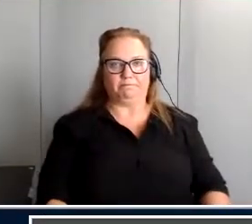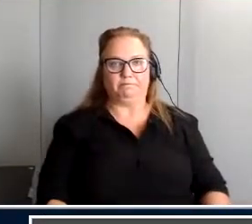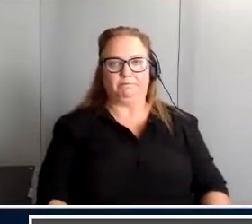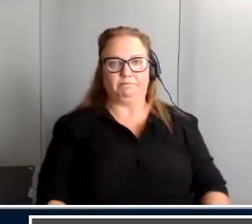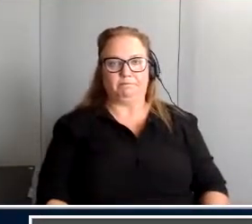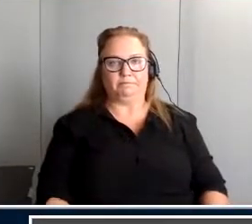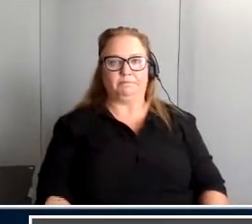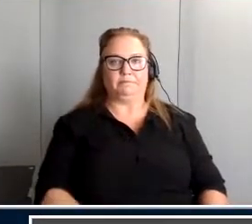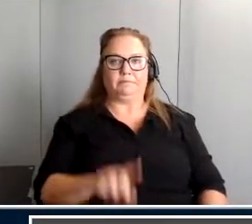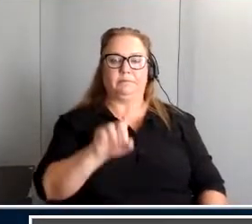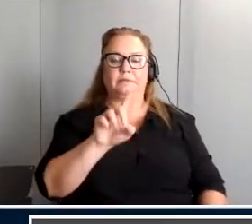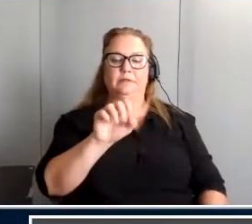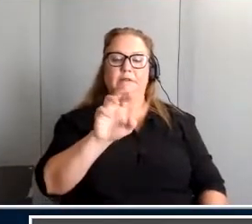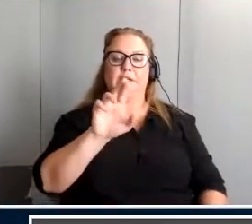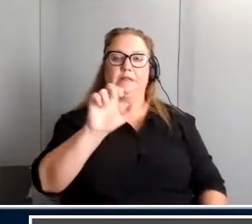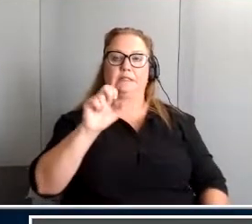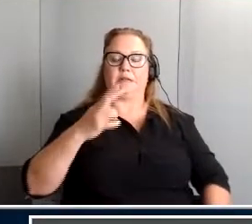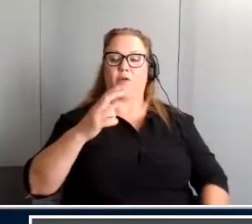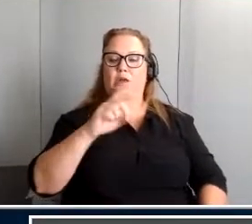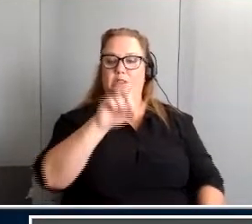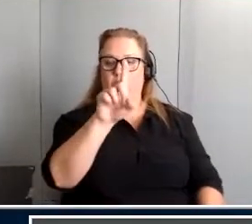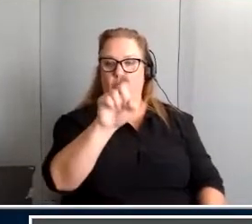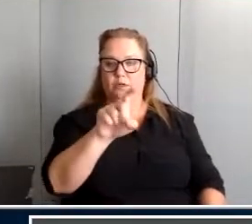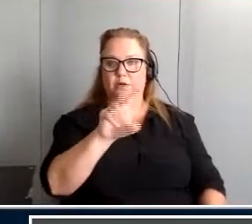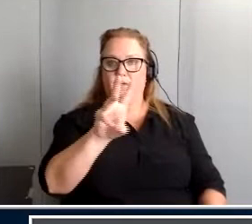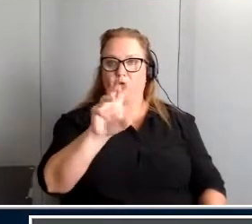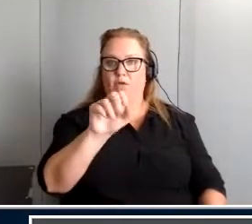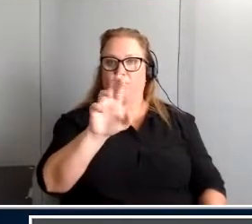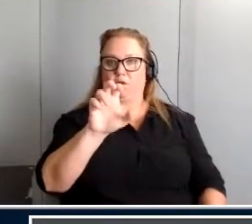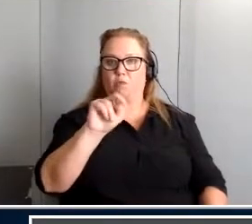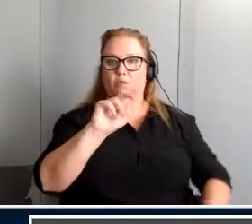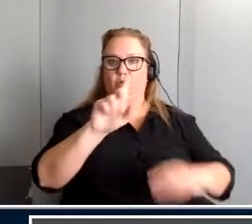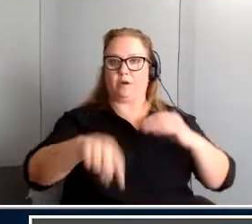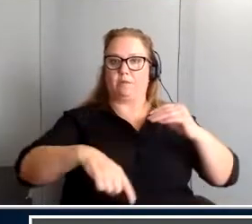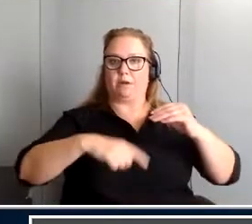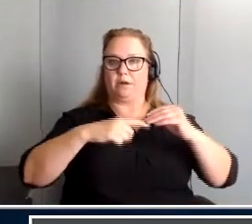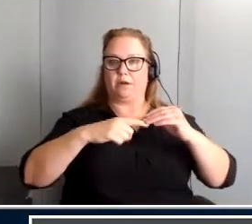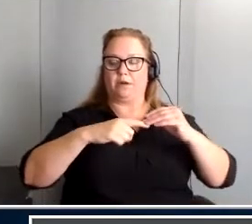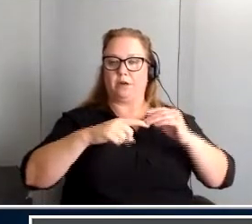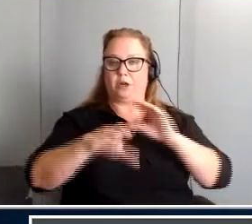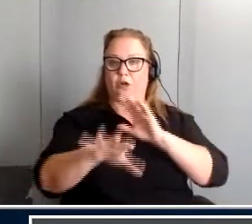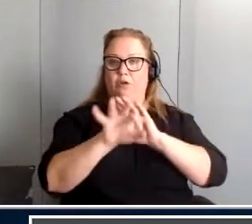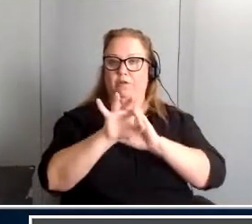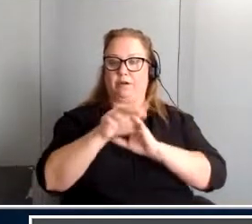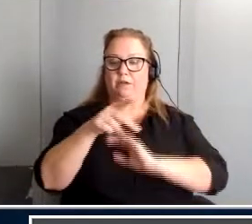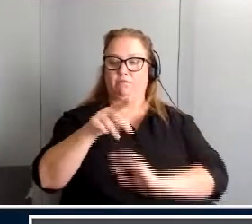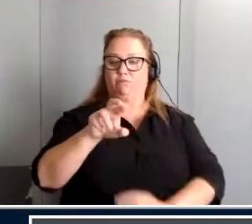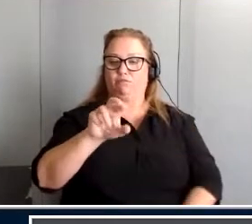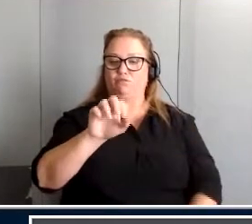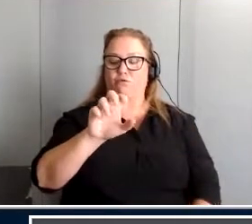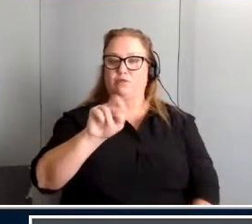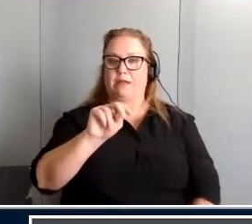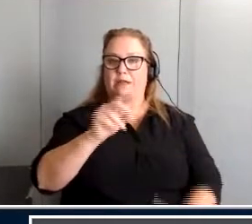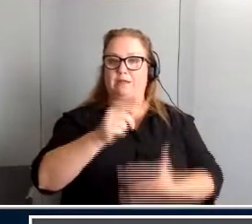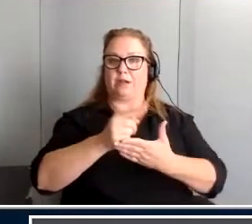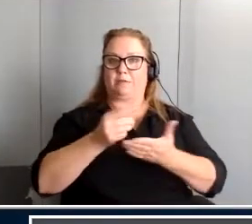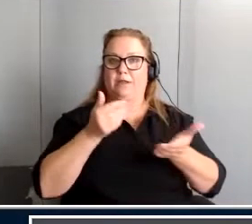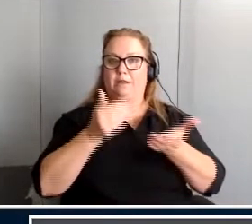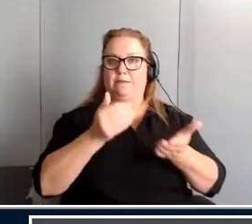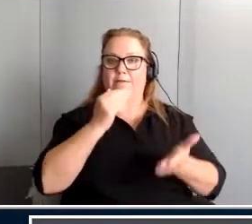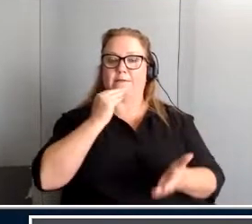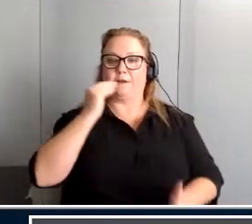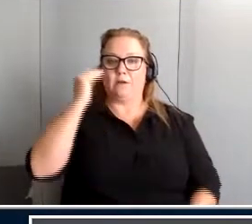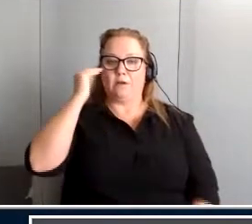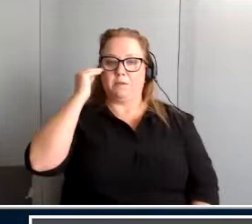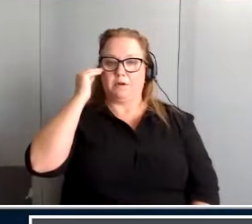Deborah has a question for Warren about when you found out that you could get proton therapy closer to home. You know, you don't